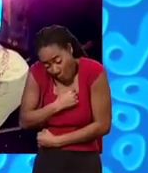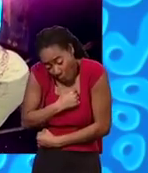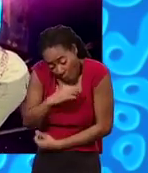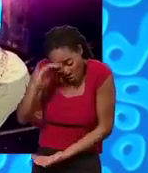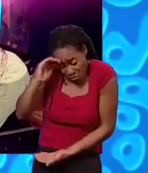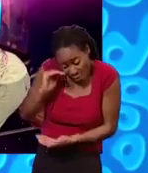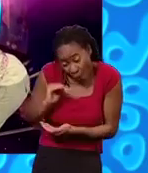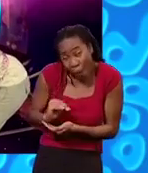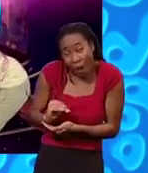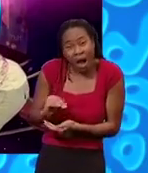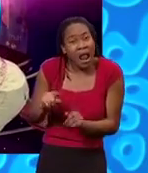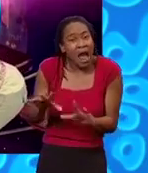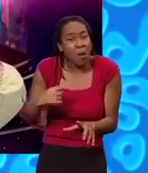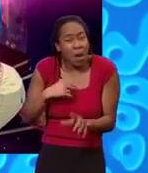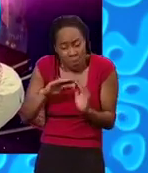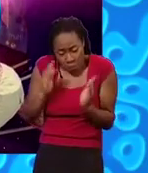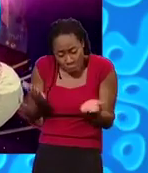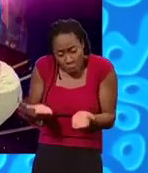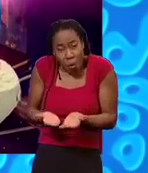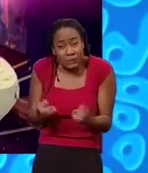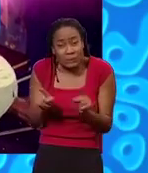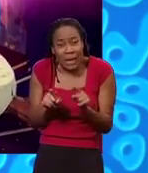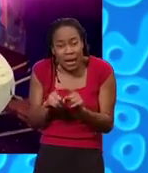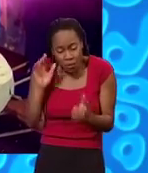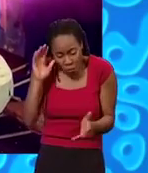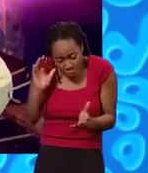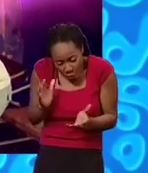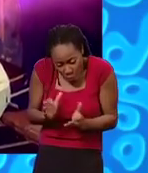planet in the distance. And let's